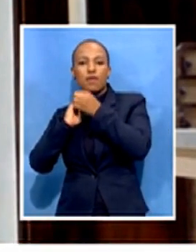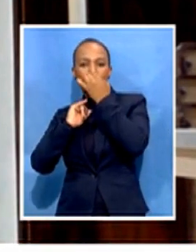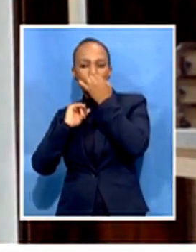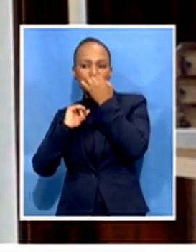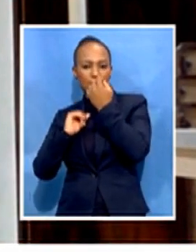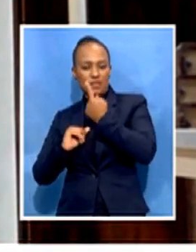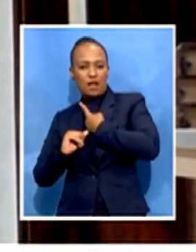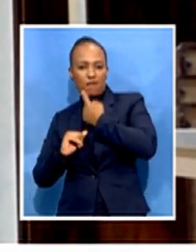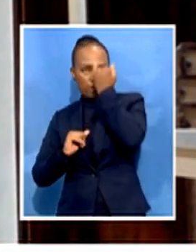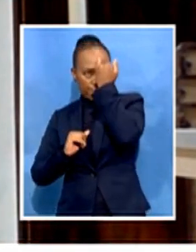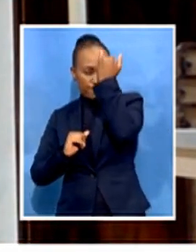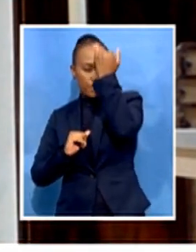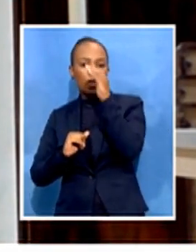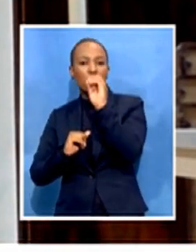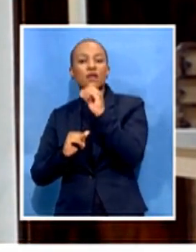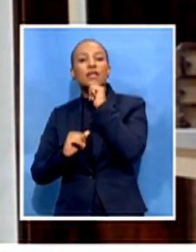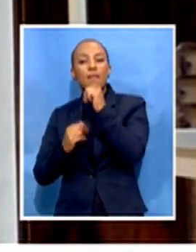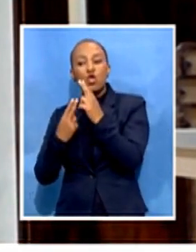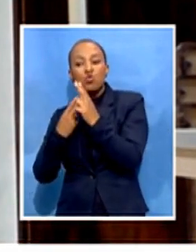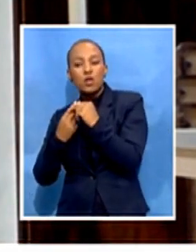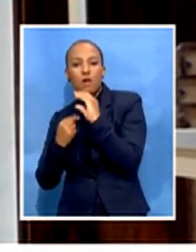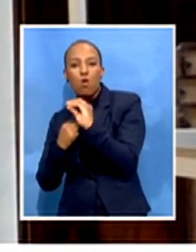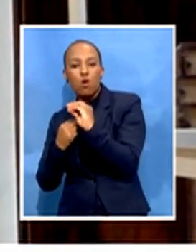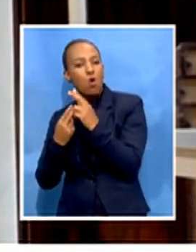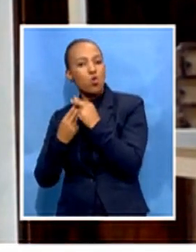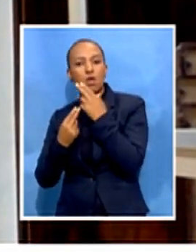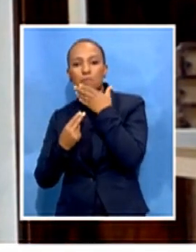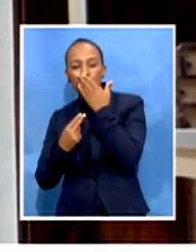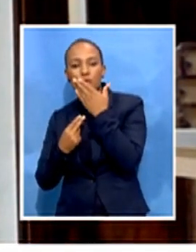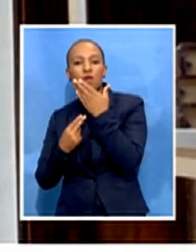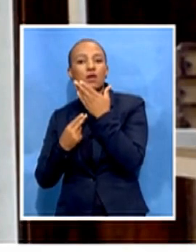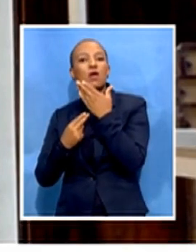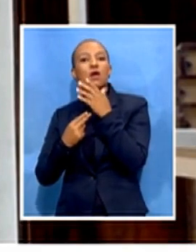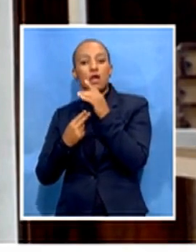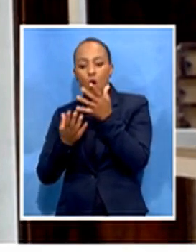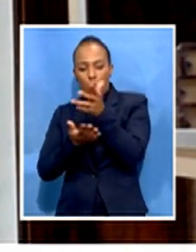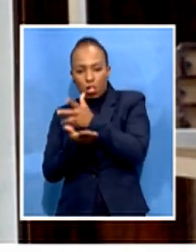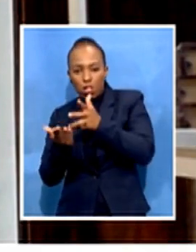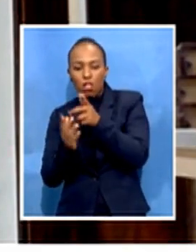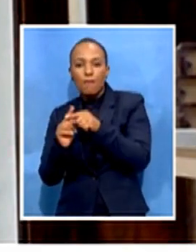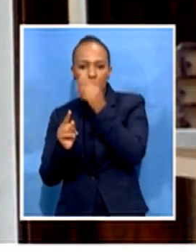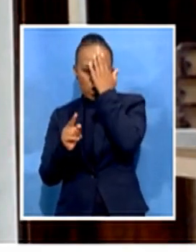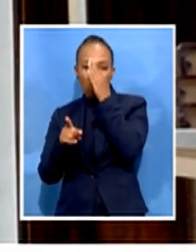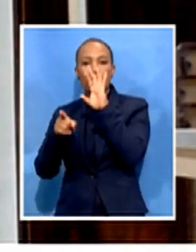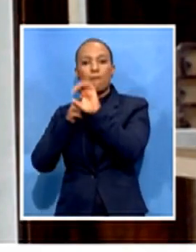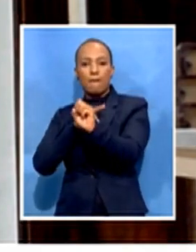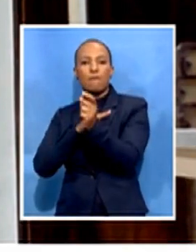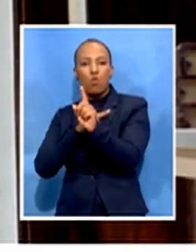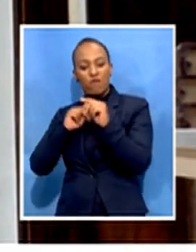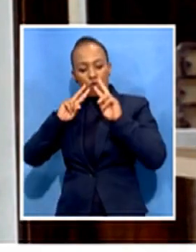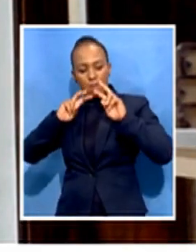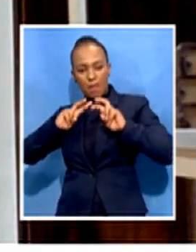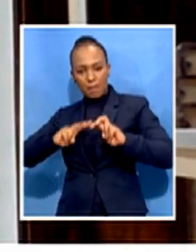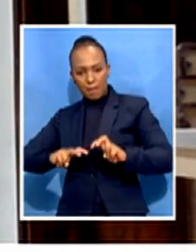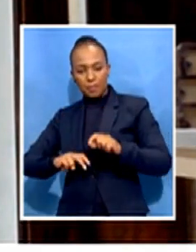is not the debate and the discussion right here. We know the findings of that particular investigation. Let us look at where we are